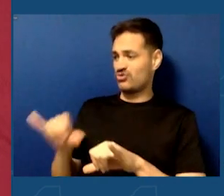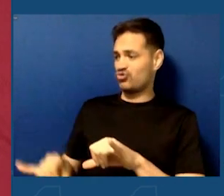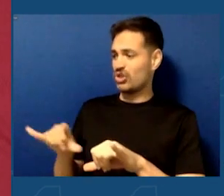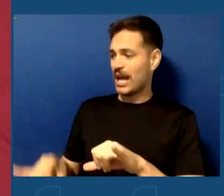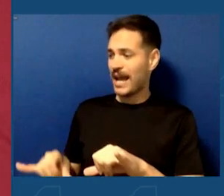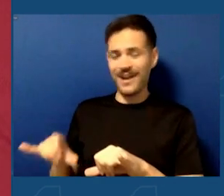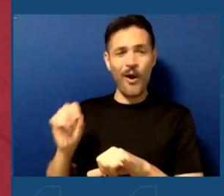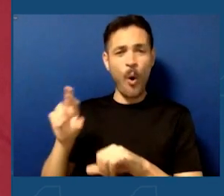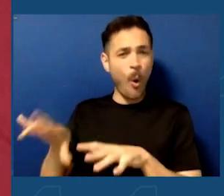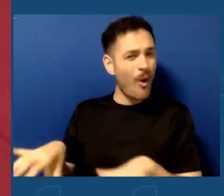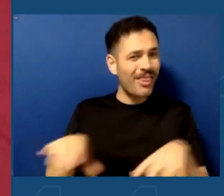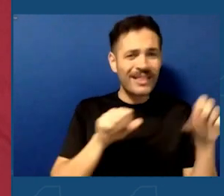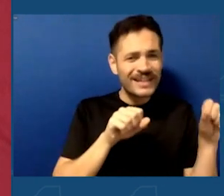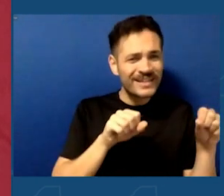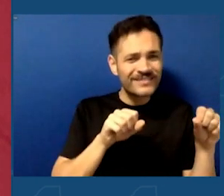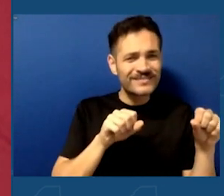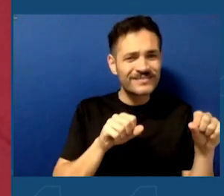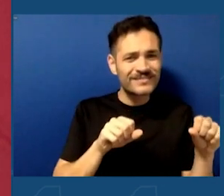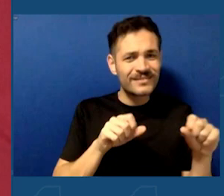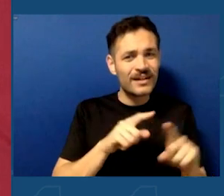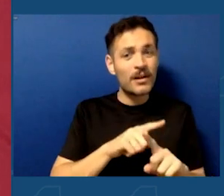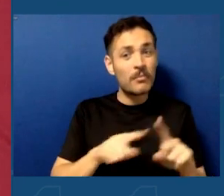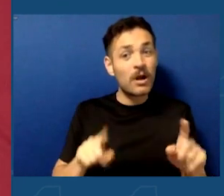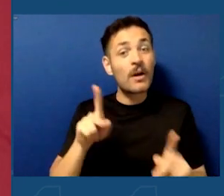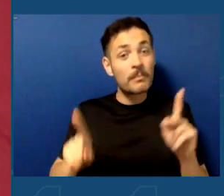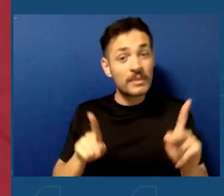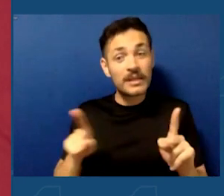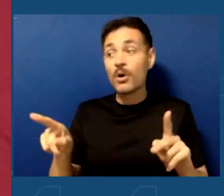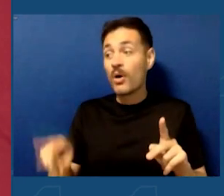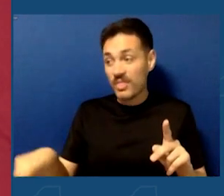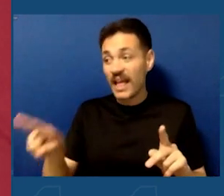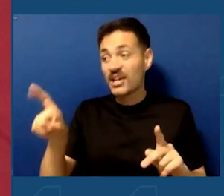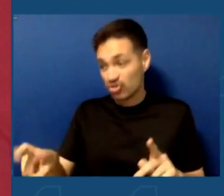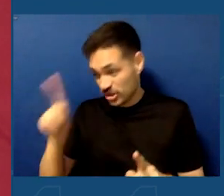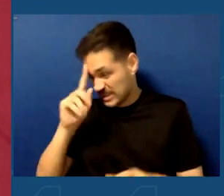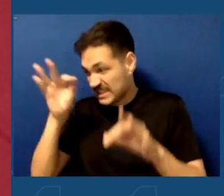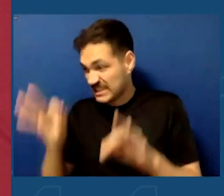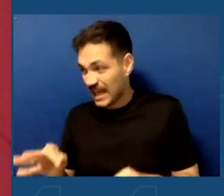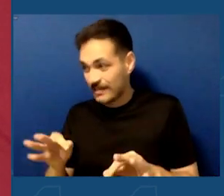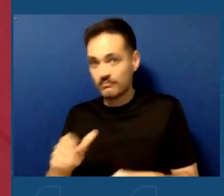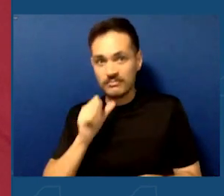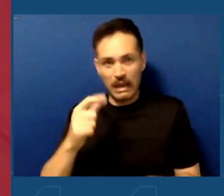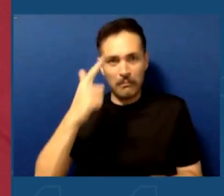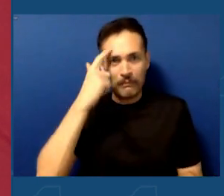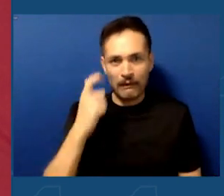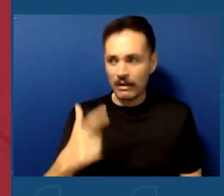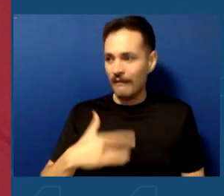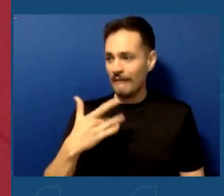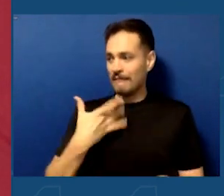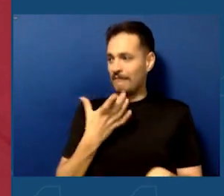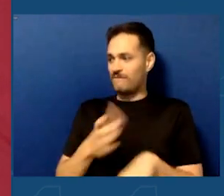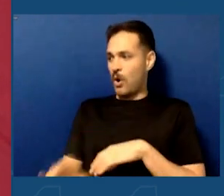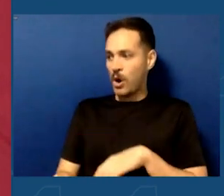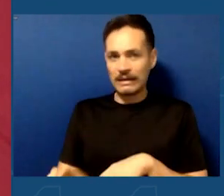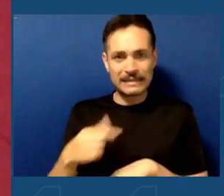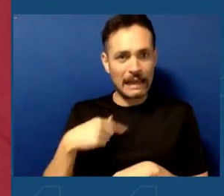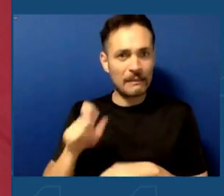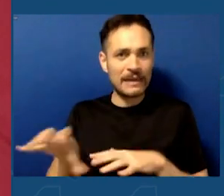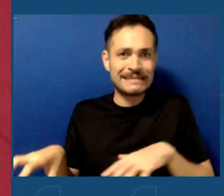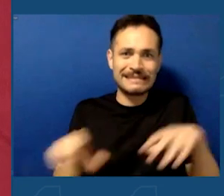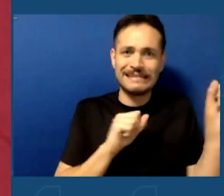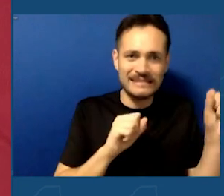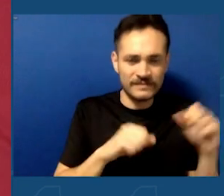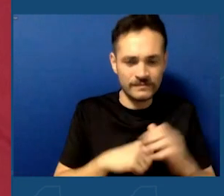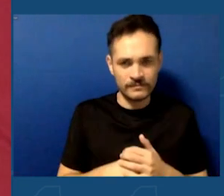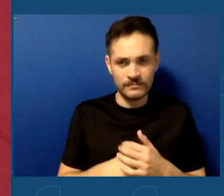Rico, but it should be a decision for the people of Puerto Rico to make, not because they are forced to leave, whether it's natural